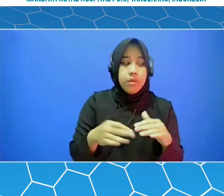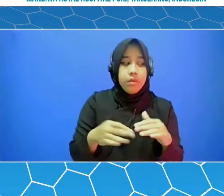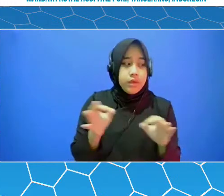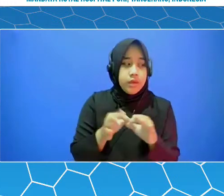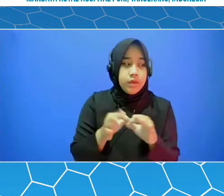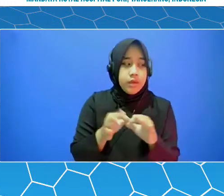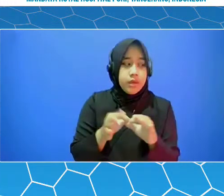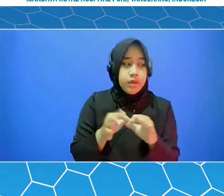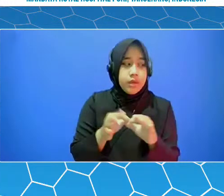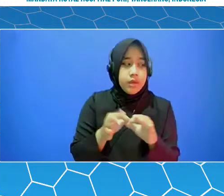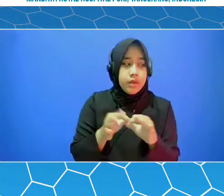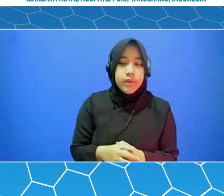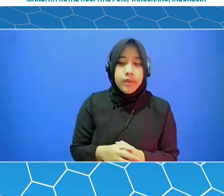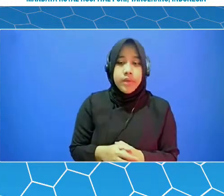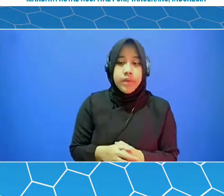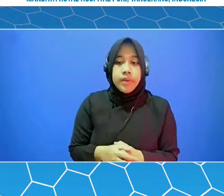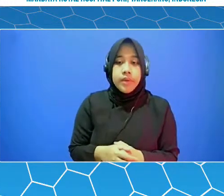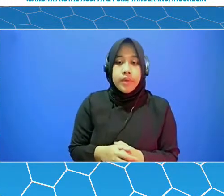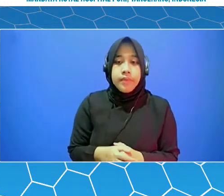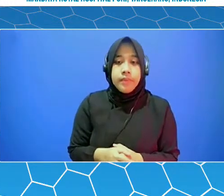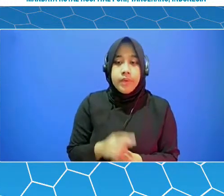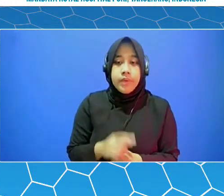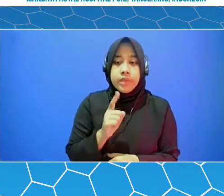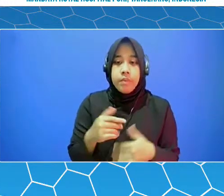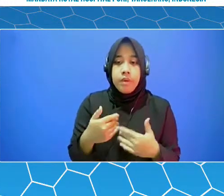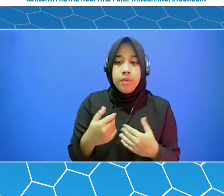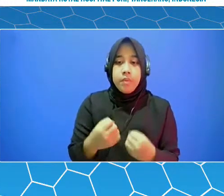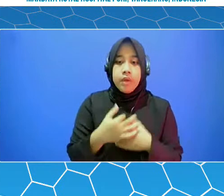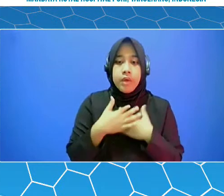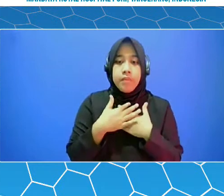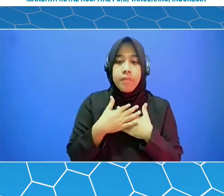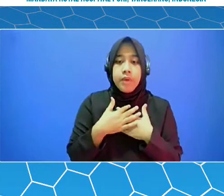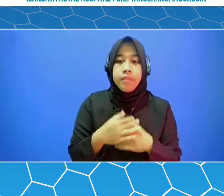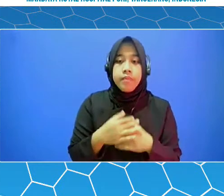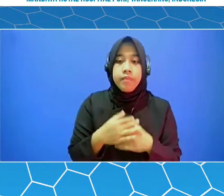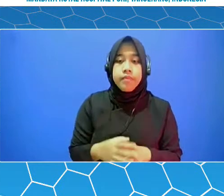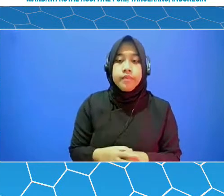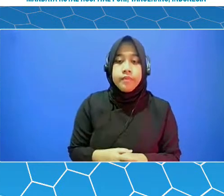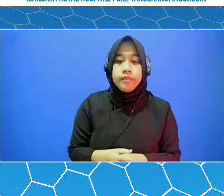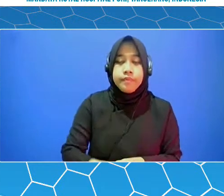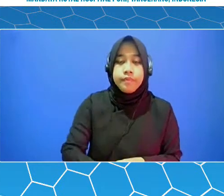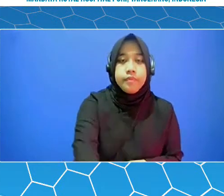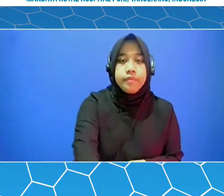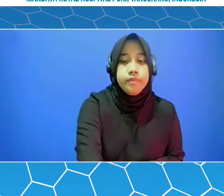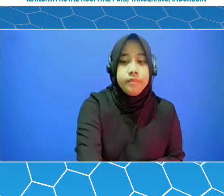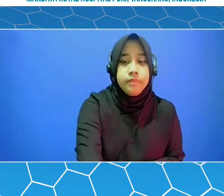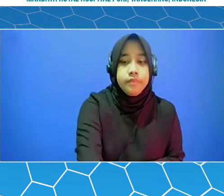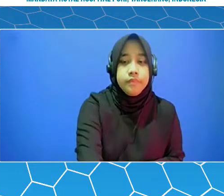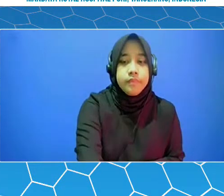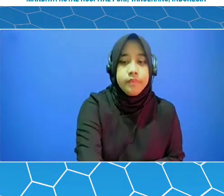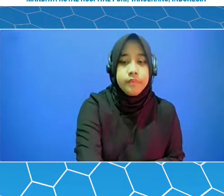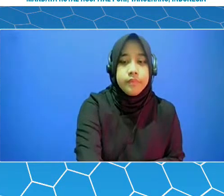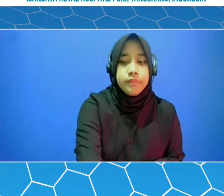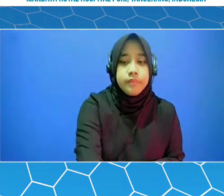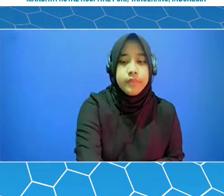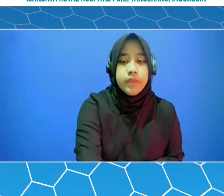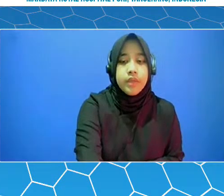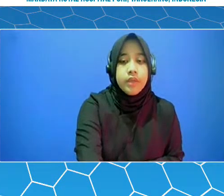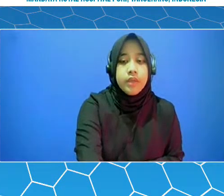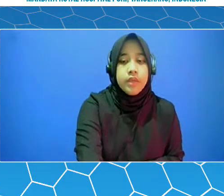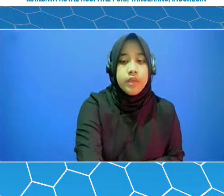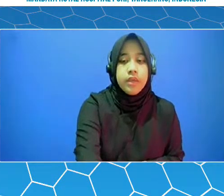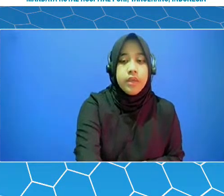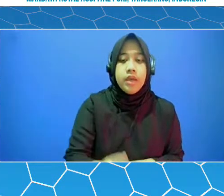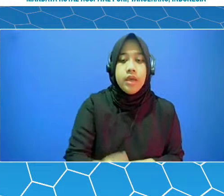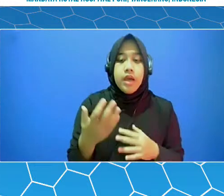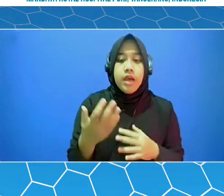And those are the COVID impact on Indonesia citizen access of health, especially in NCD patients. The first is we know that there